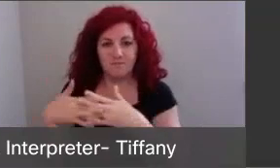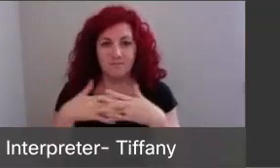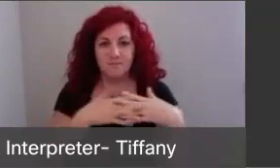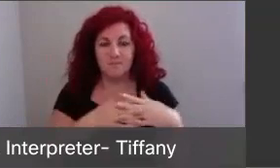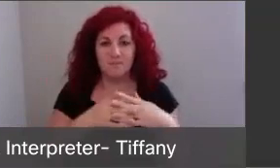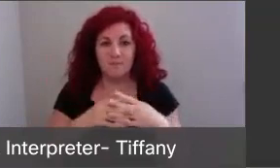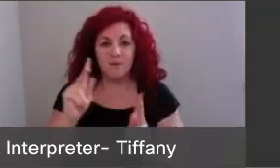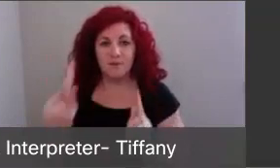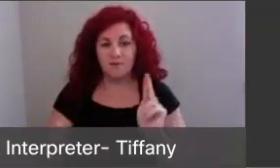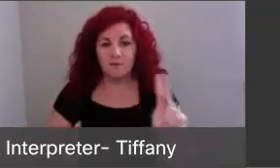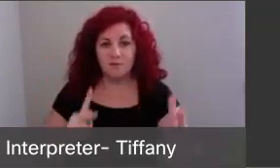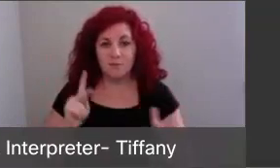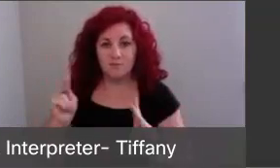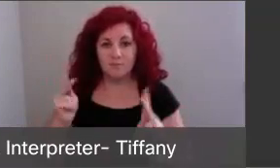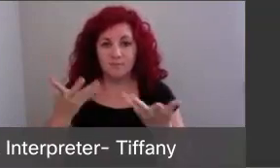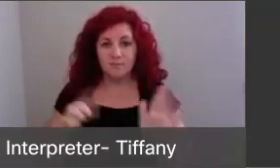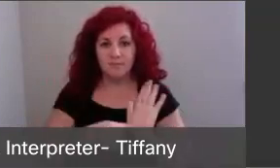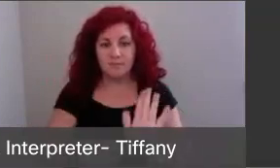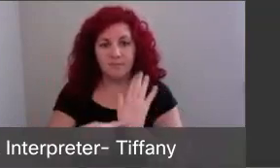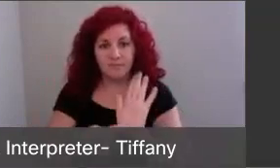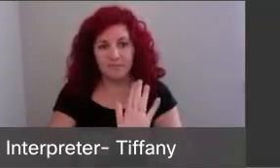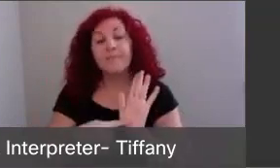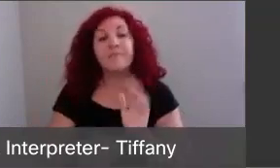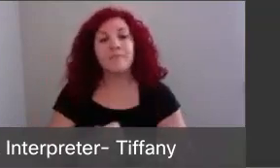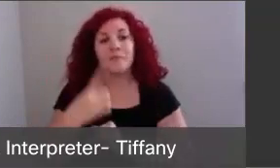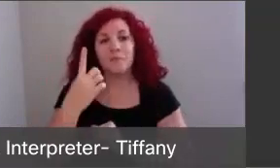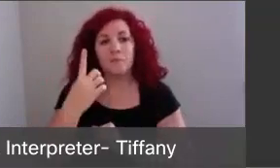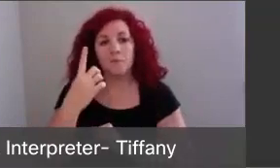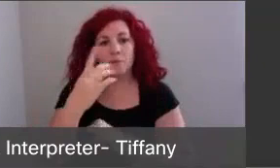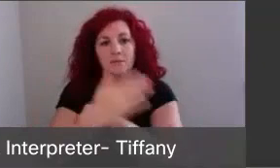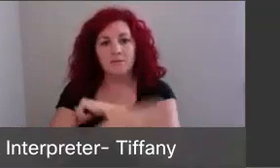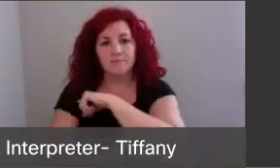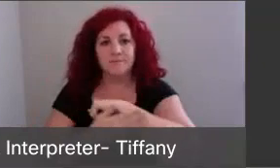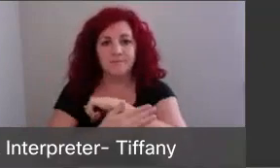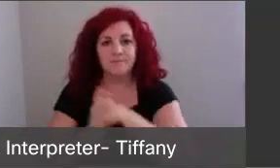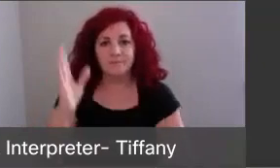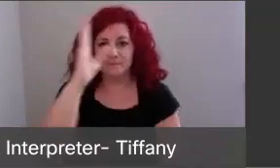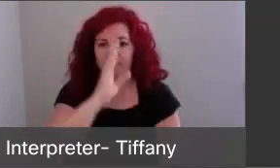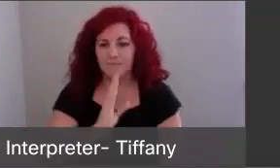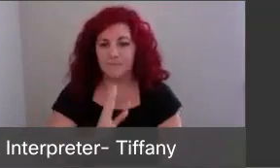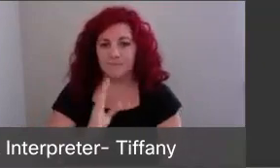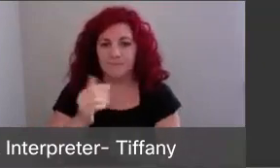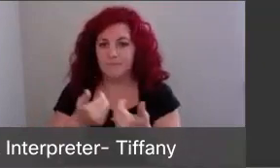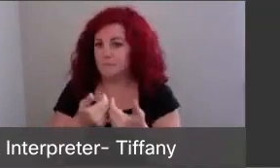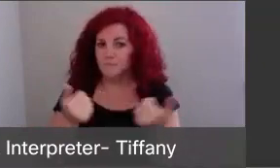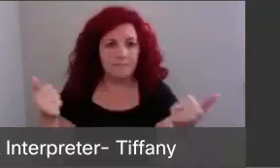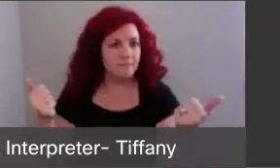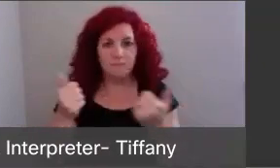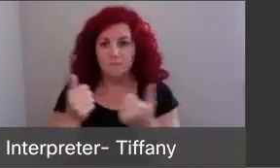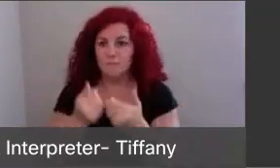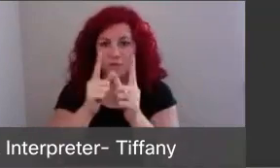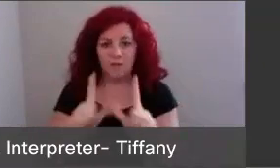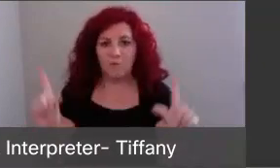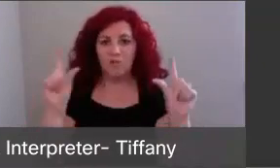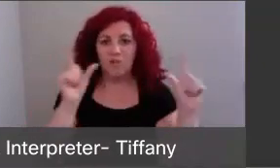America and to the republic for which it stands, one nation under God, indivisible,